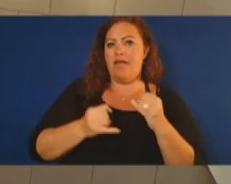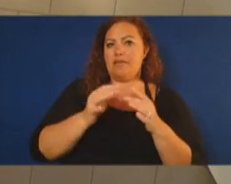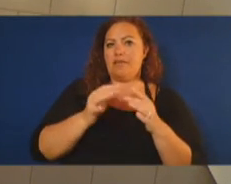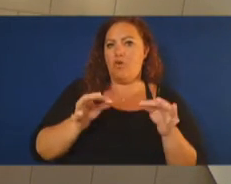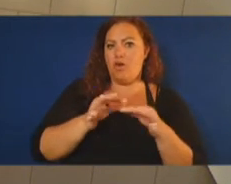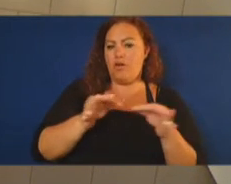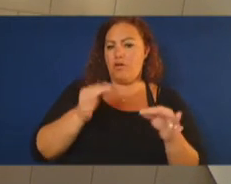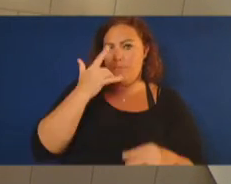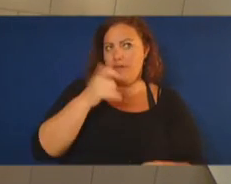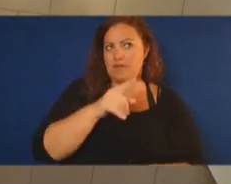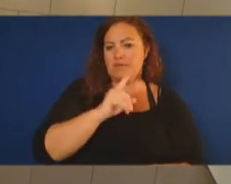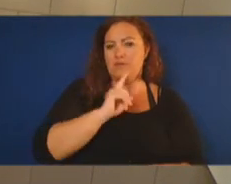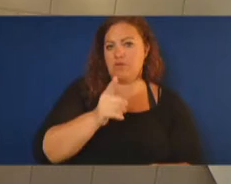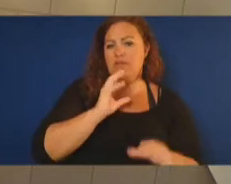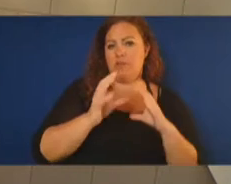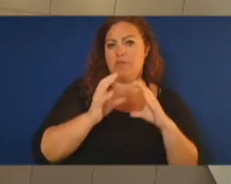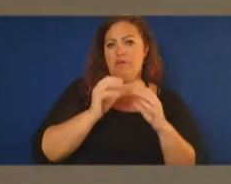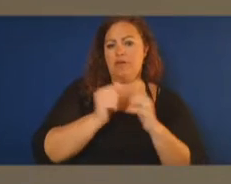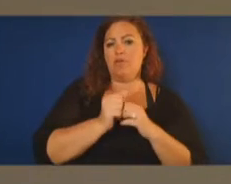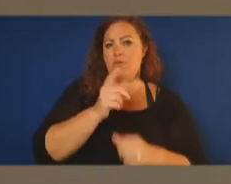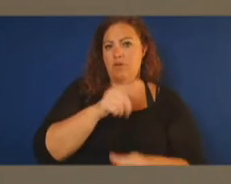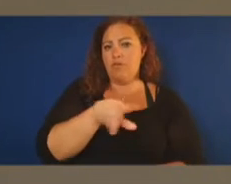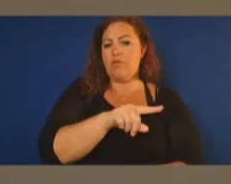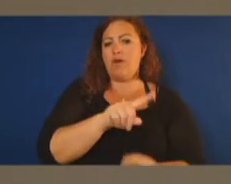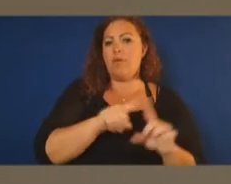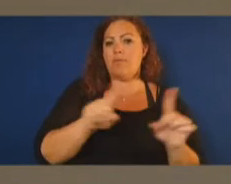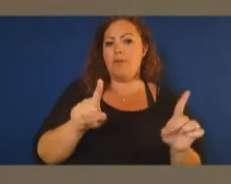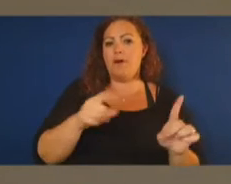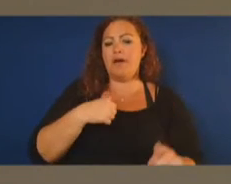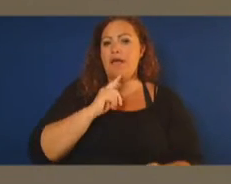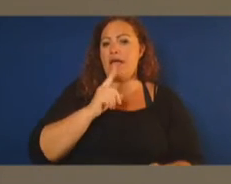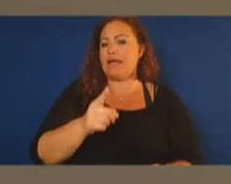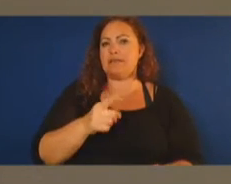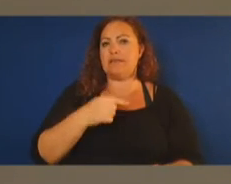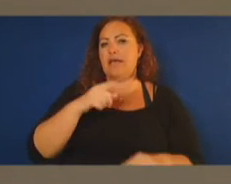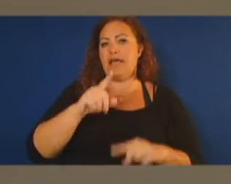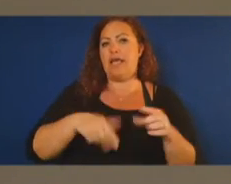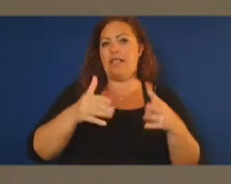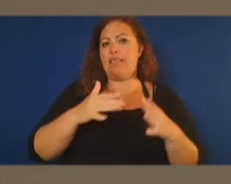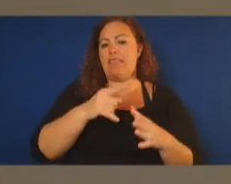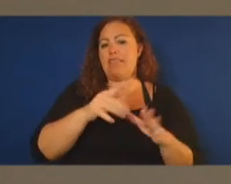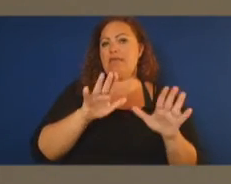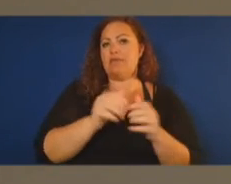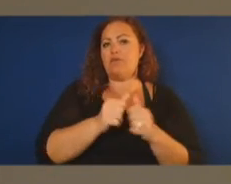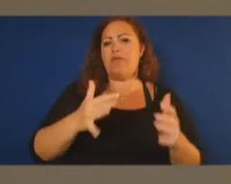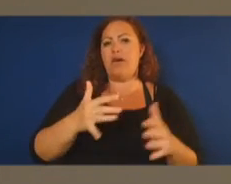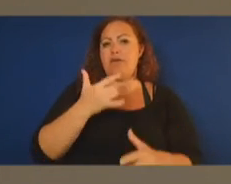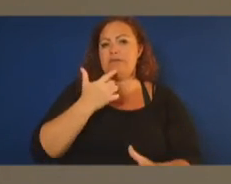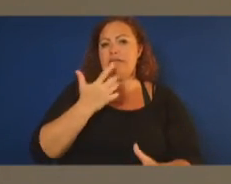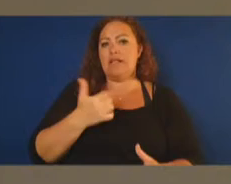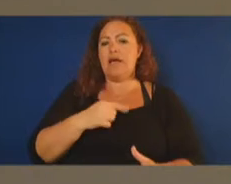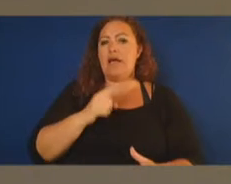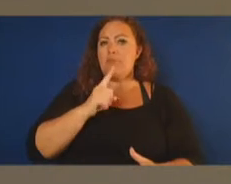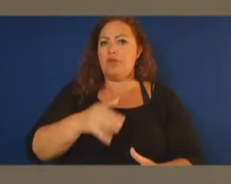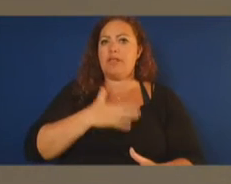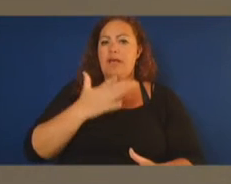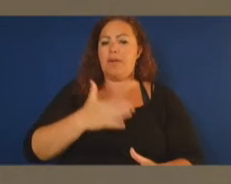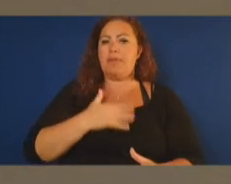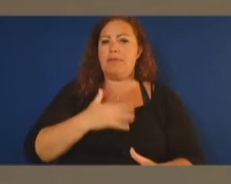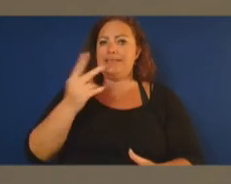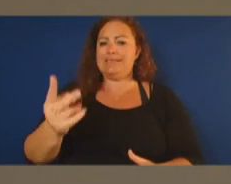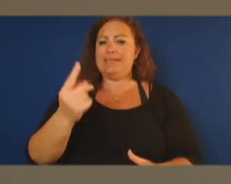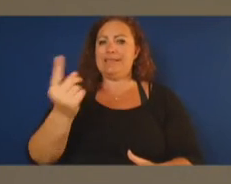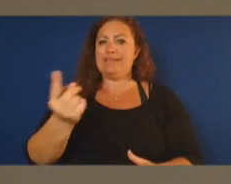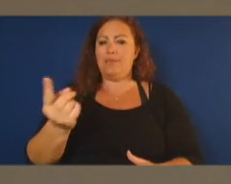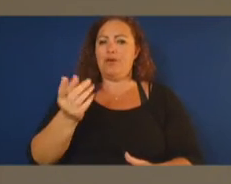really been communicating with you guys but I actually I can't let this go by without saying I'm I'm really happy to see somebody